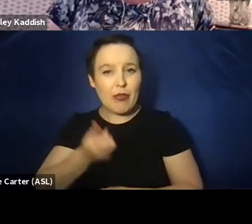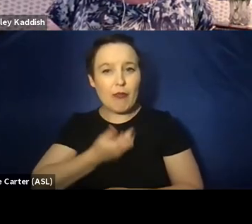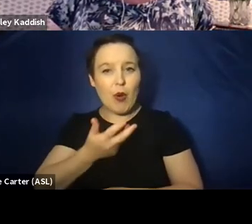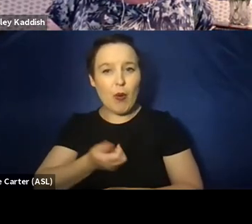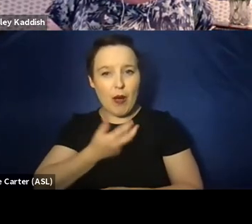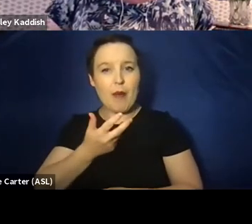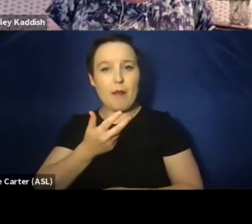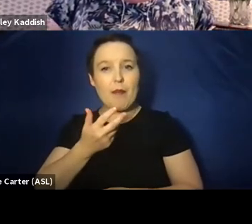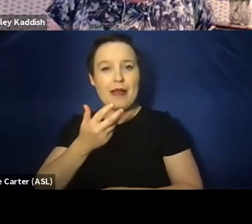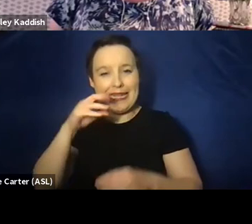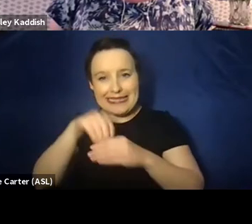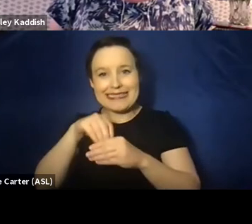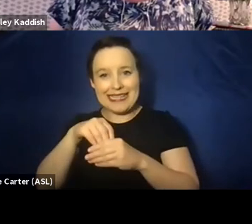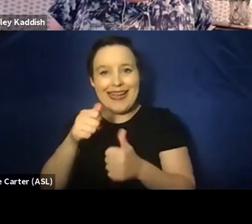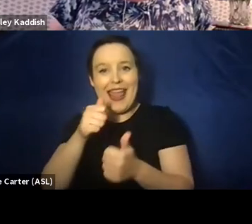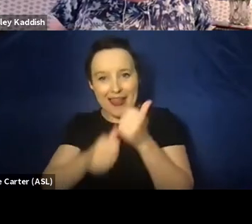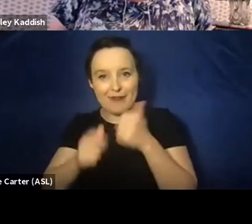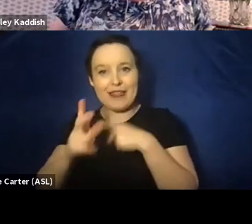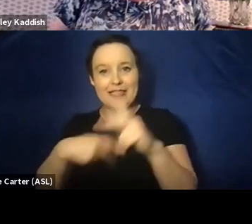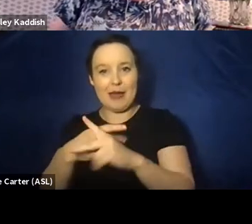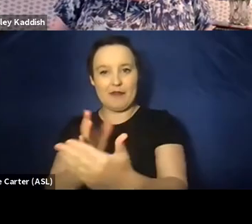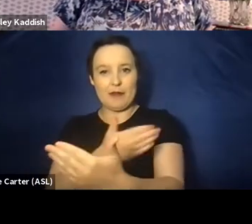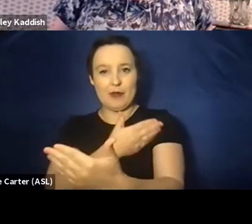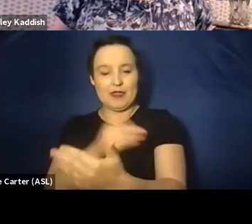of music you listen to?